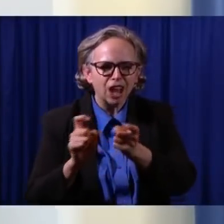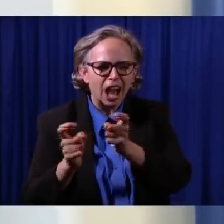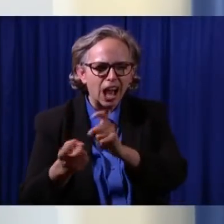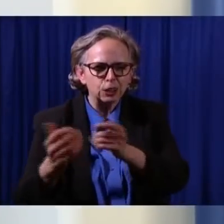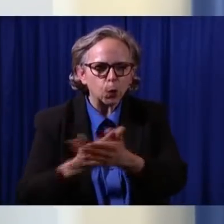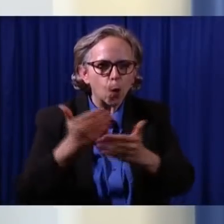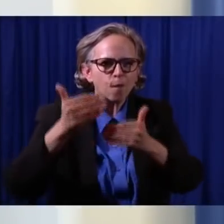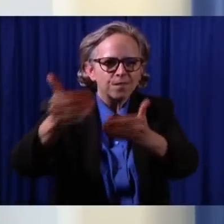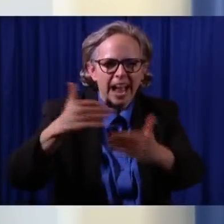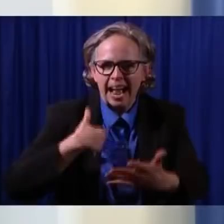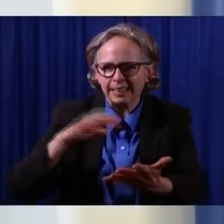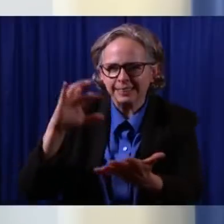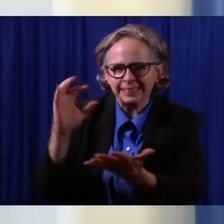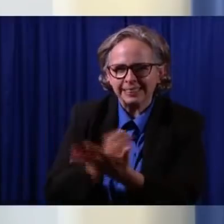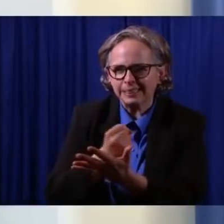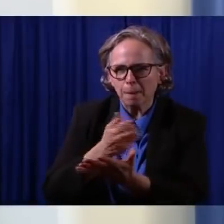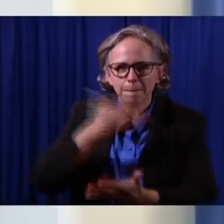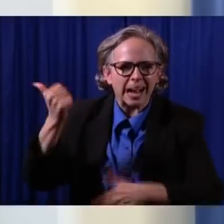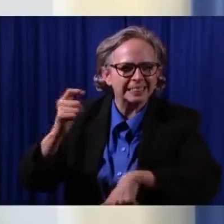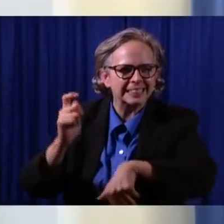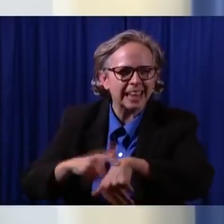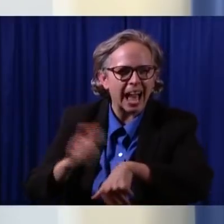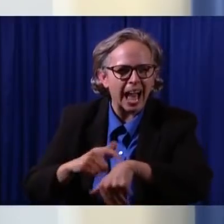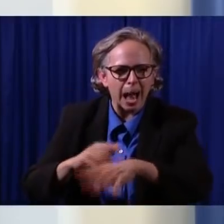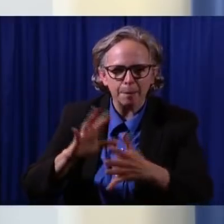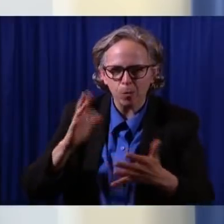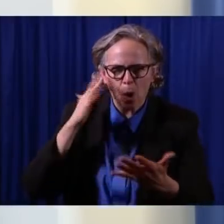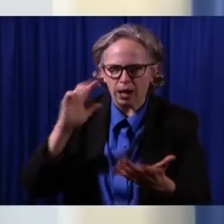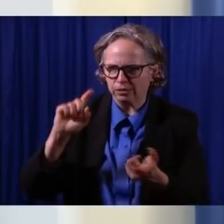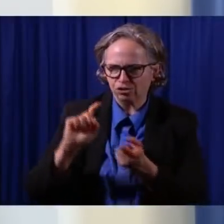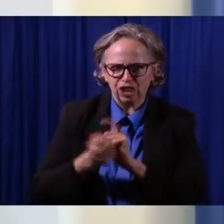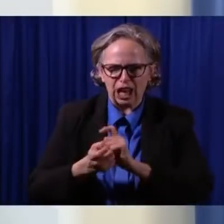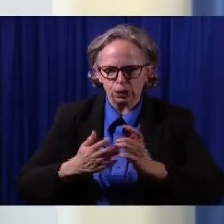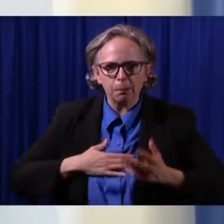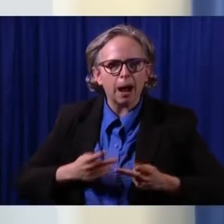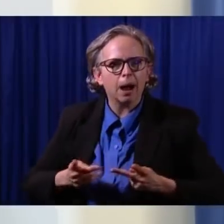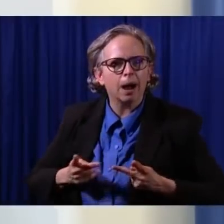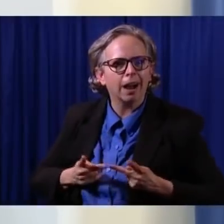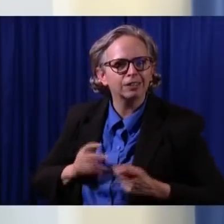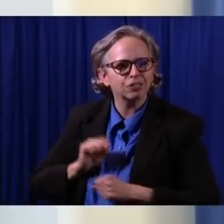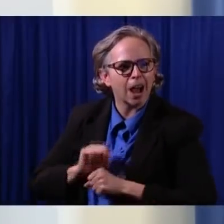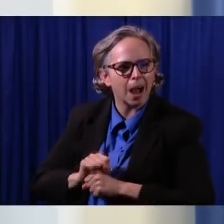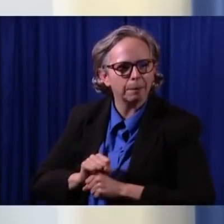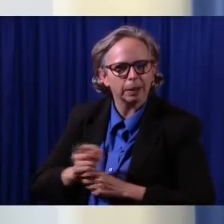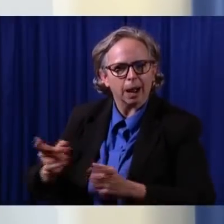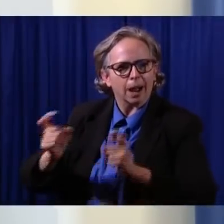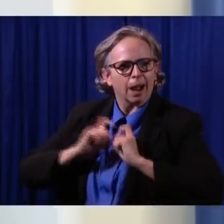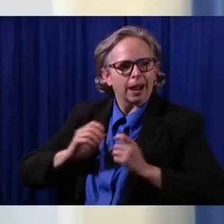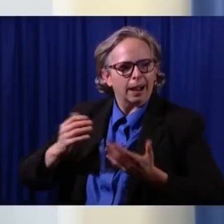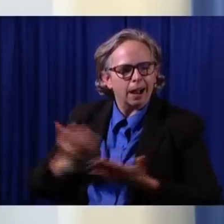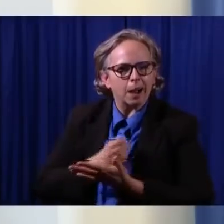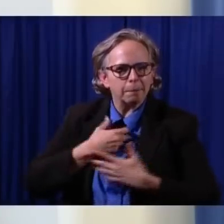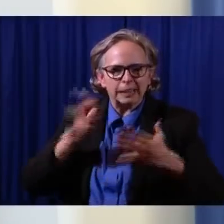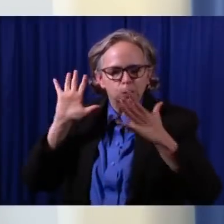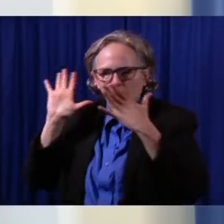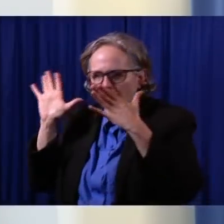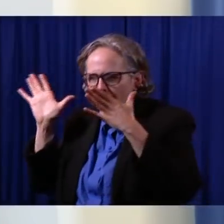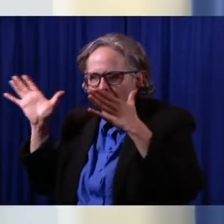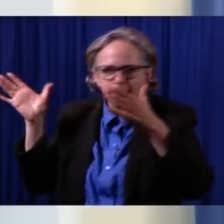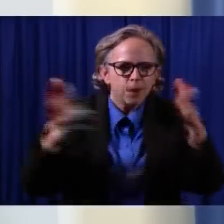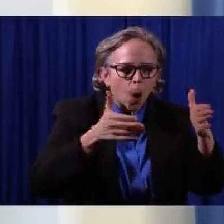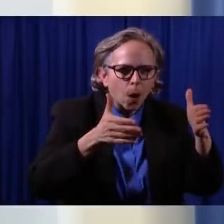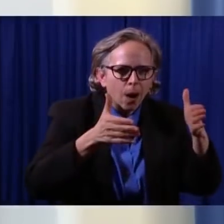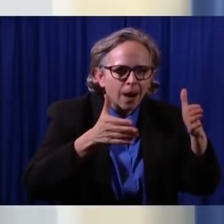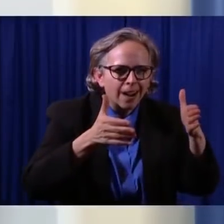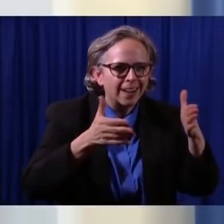sort of a good time so that I can refocus. But by leaving, I'm sort of not doing one